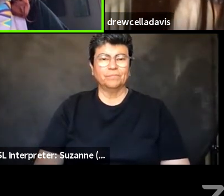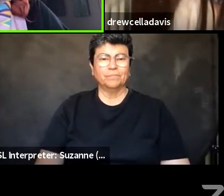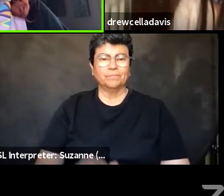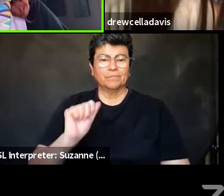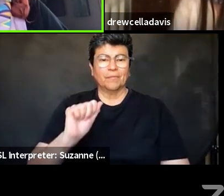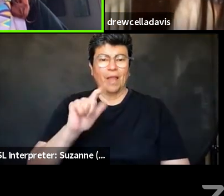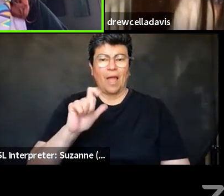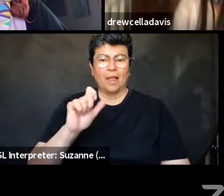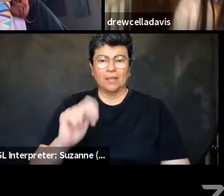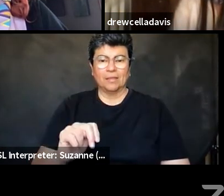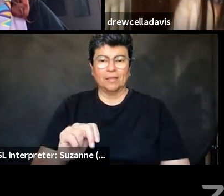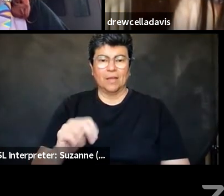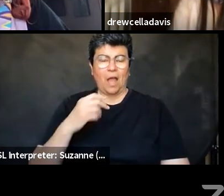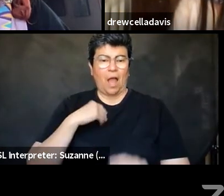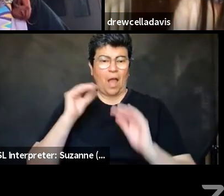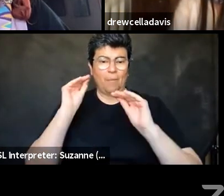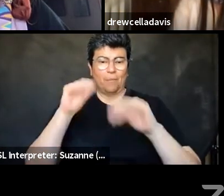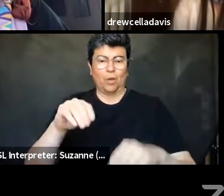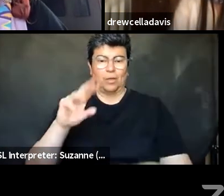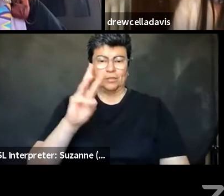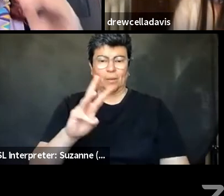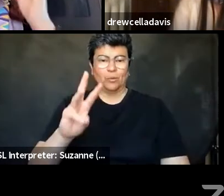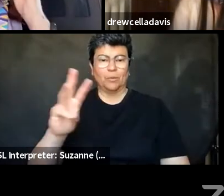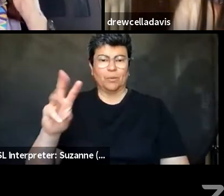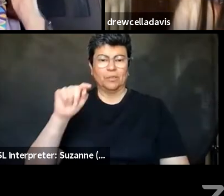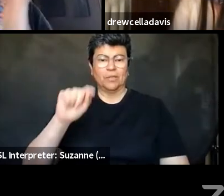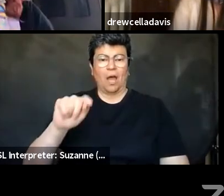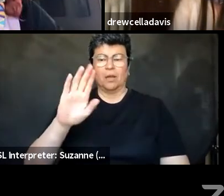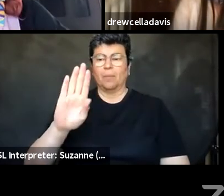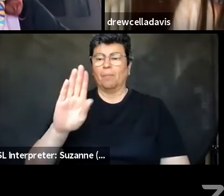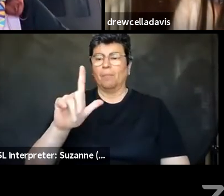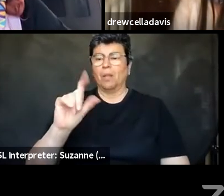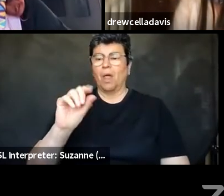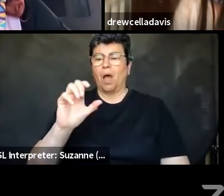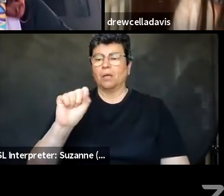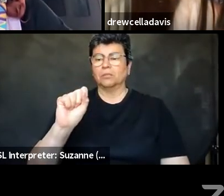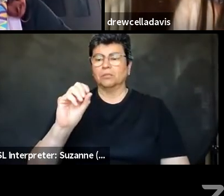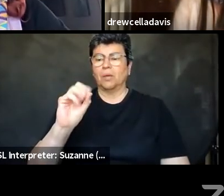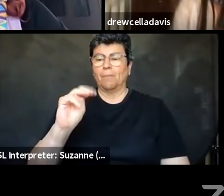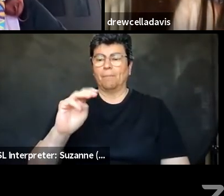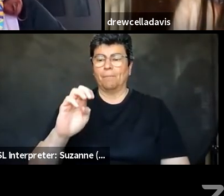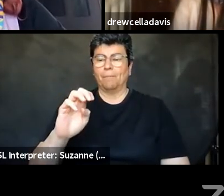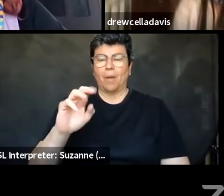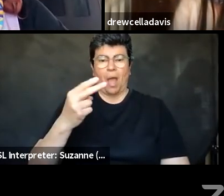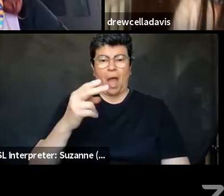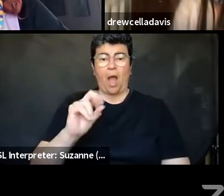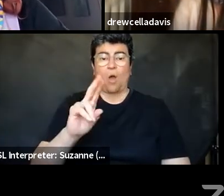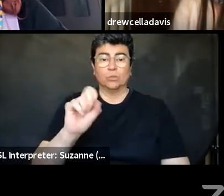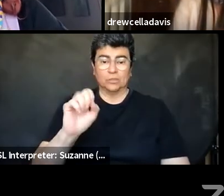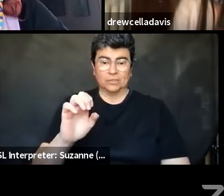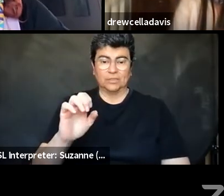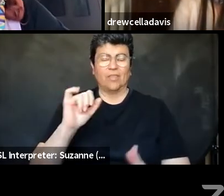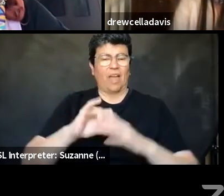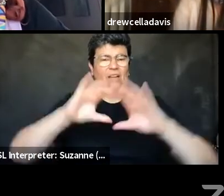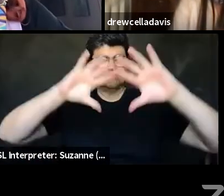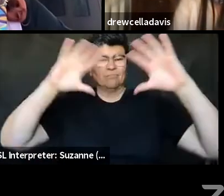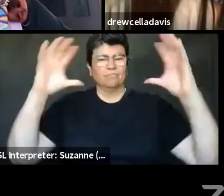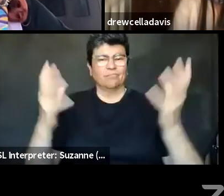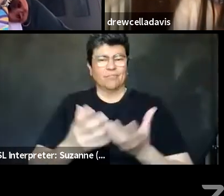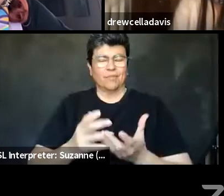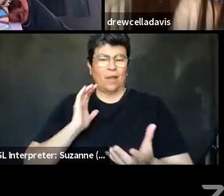Alan. I've been at Blossom House. It's our umbrella organization that the Breadcrumbs Theater is a part